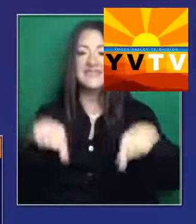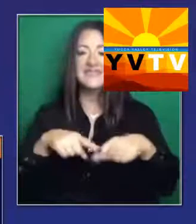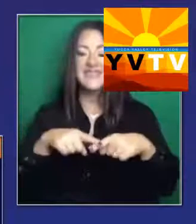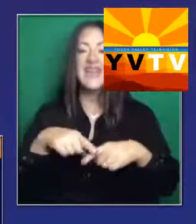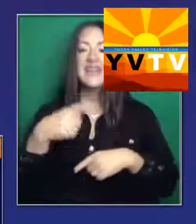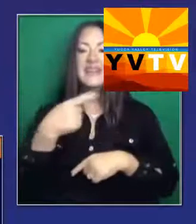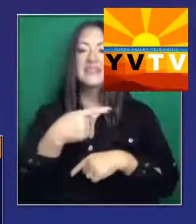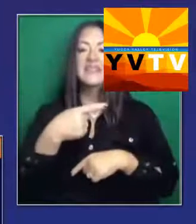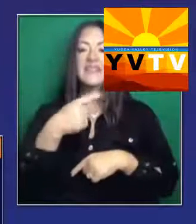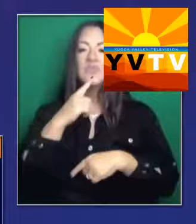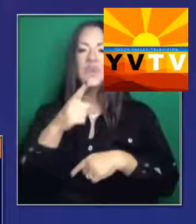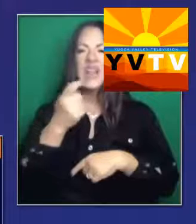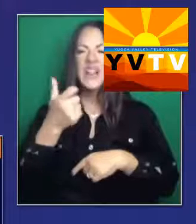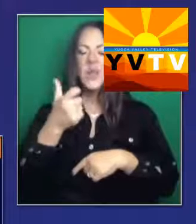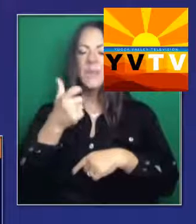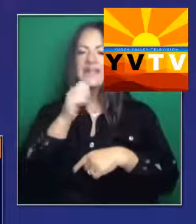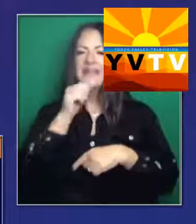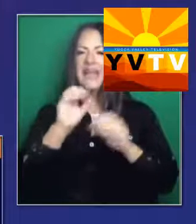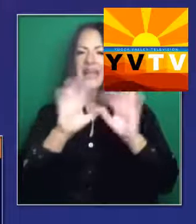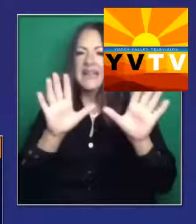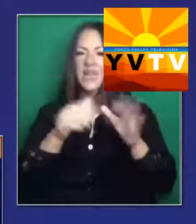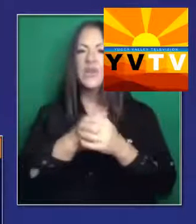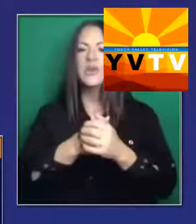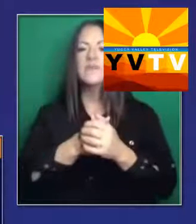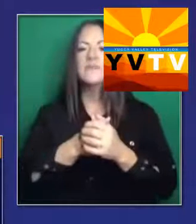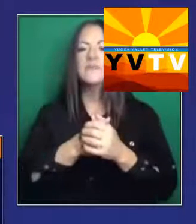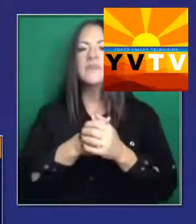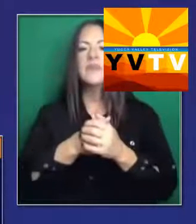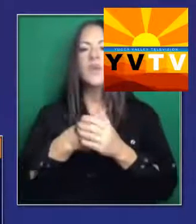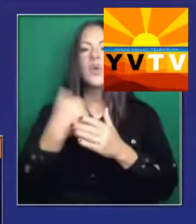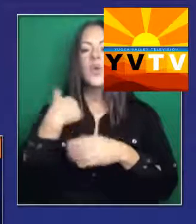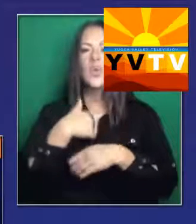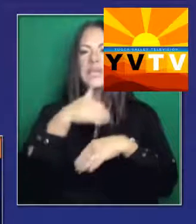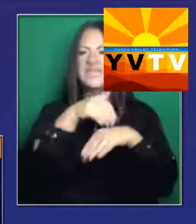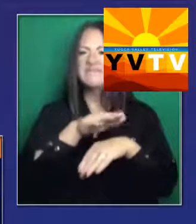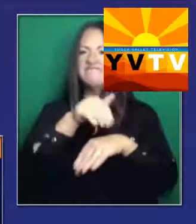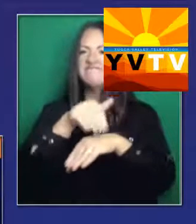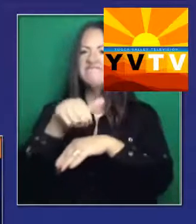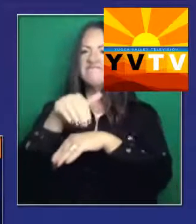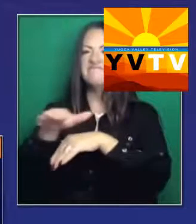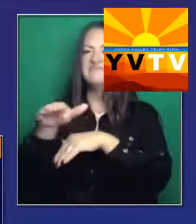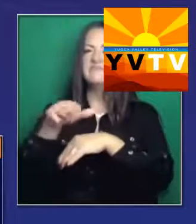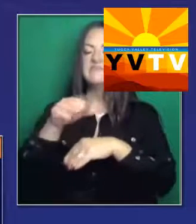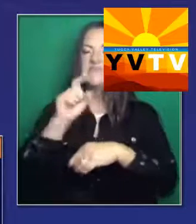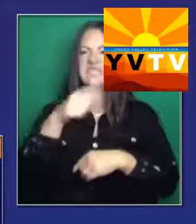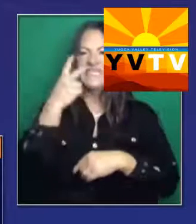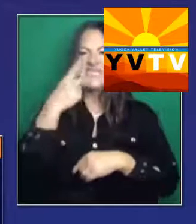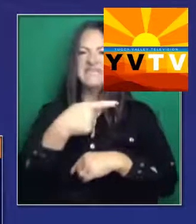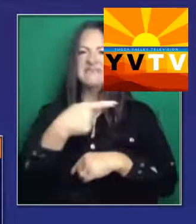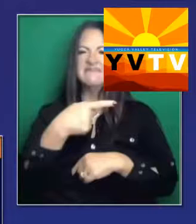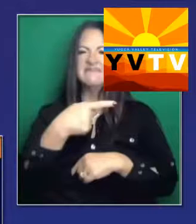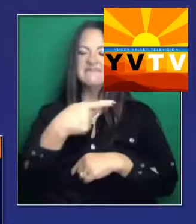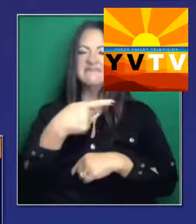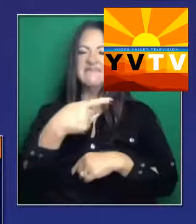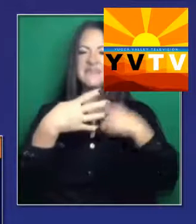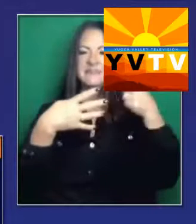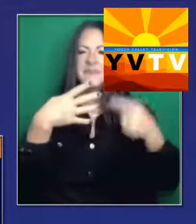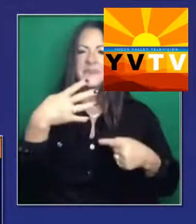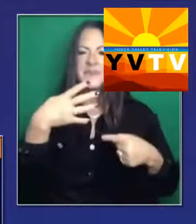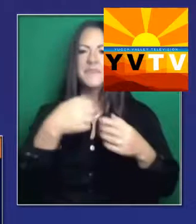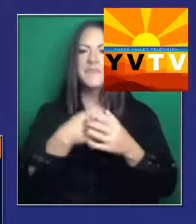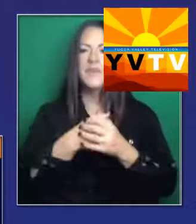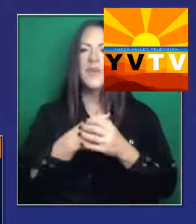Fairview to help support those efforts. EMSA has been deployed with today. We'll be looking to deploy them